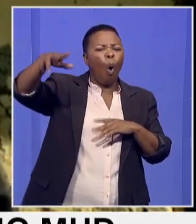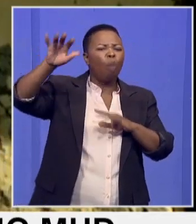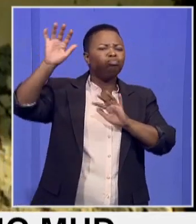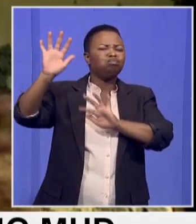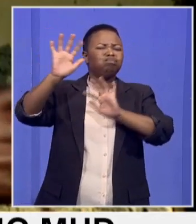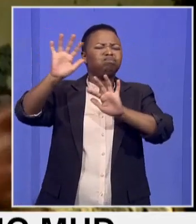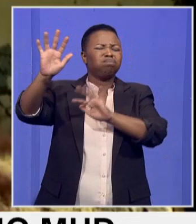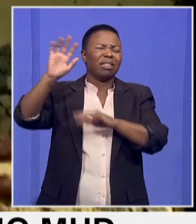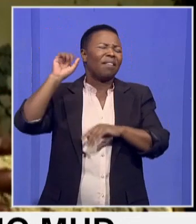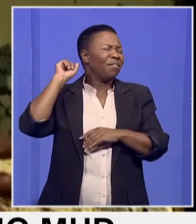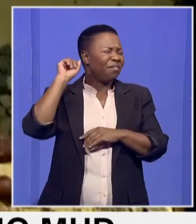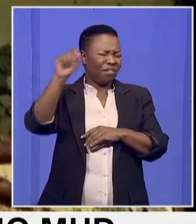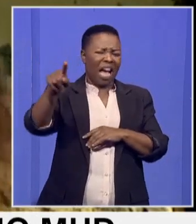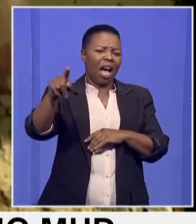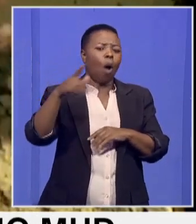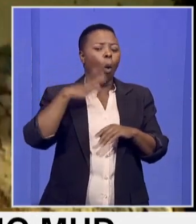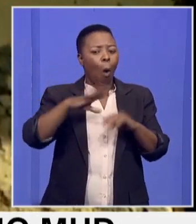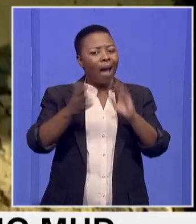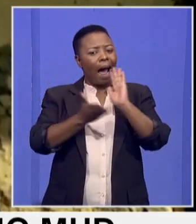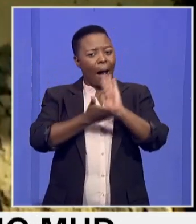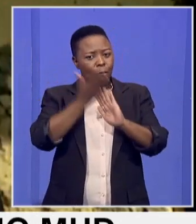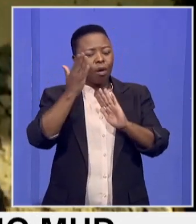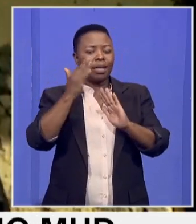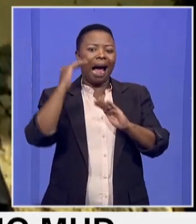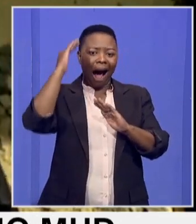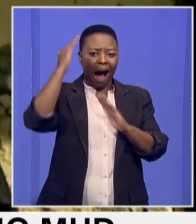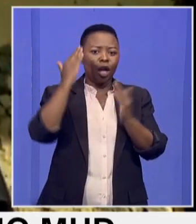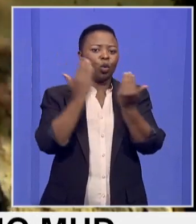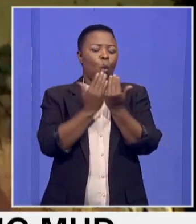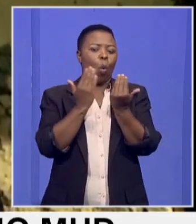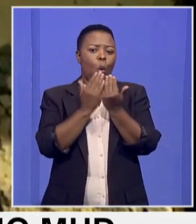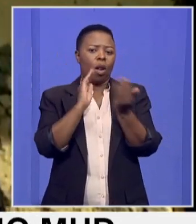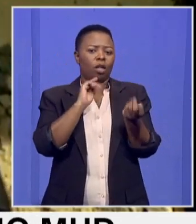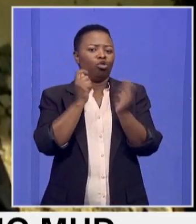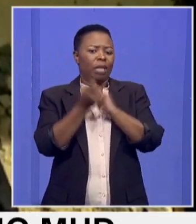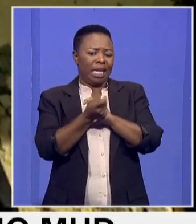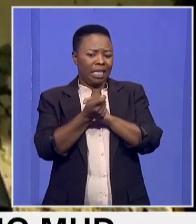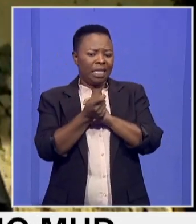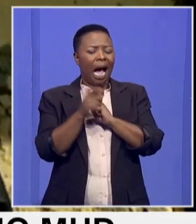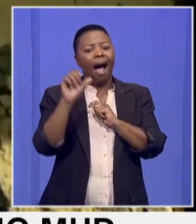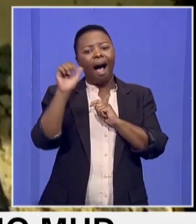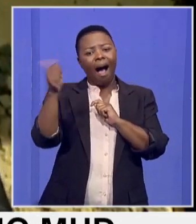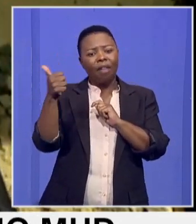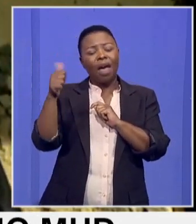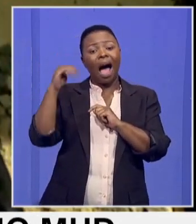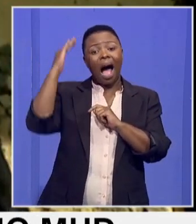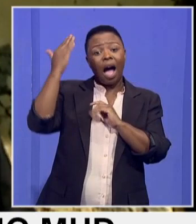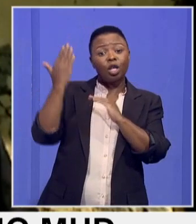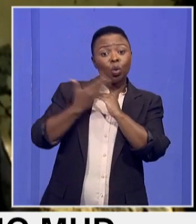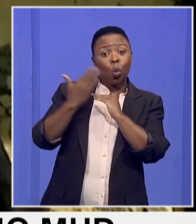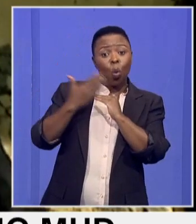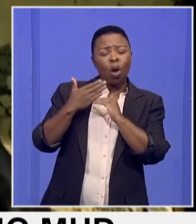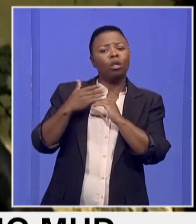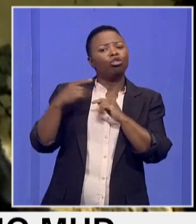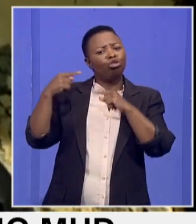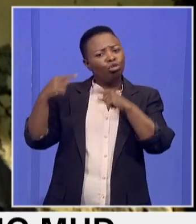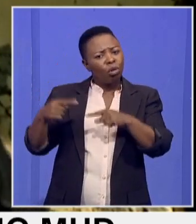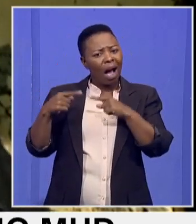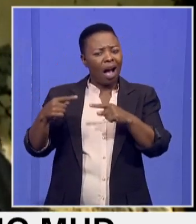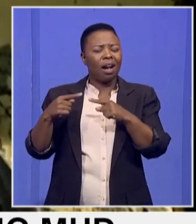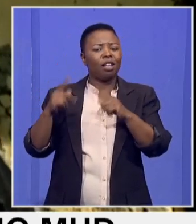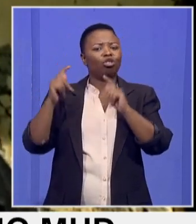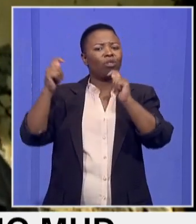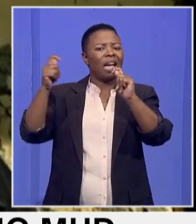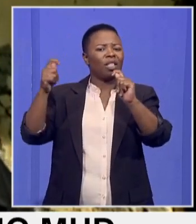this school to be upgraded to a high school. Some learners who go to nearby high school also struggle with scholar